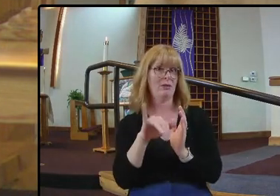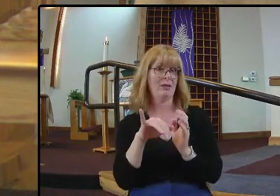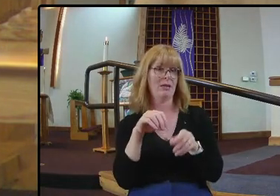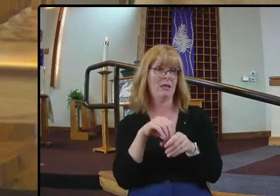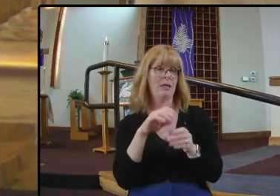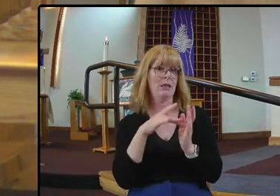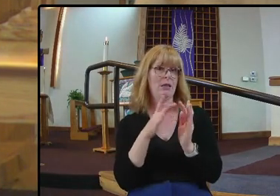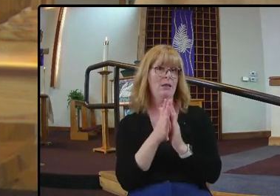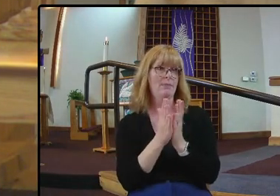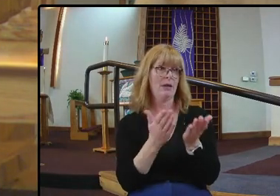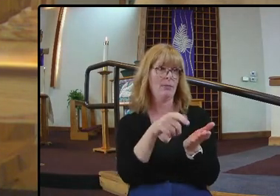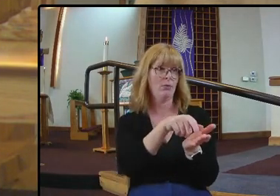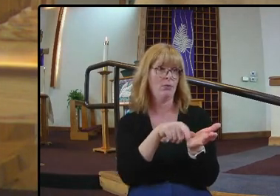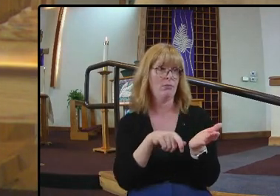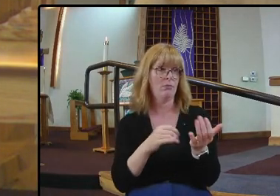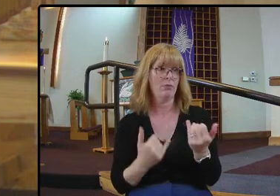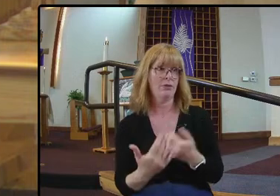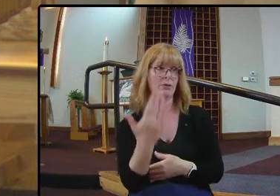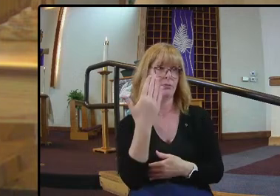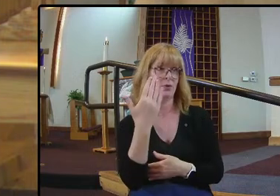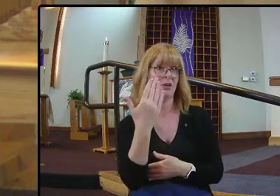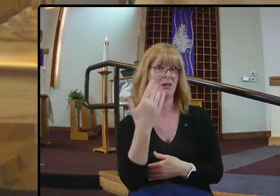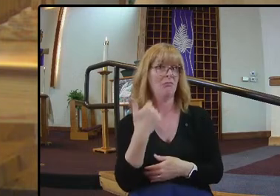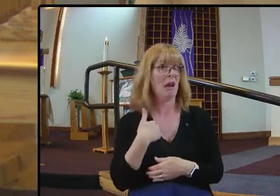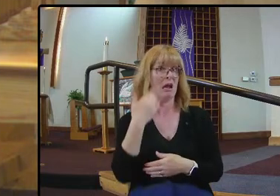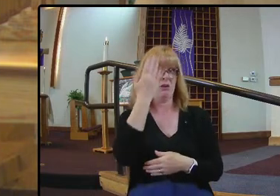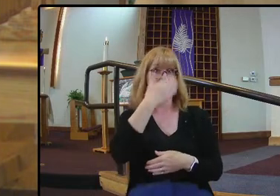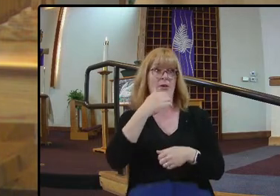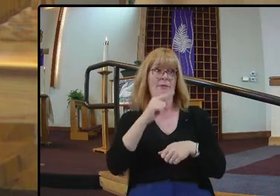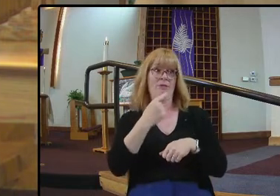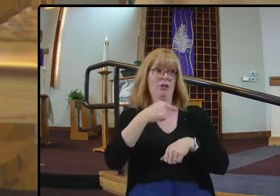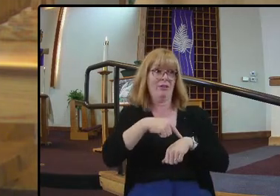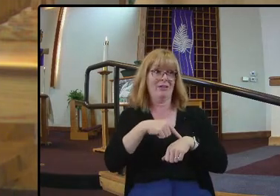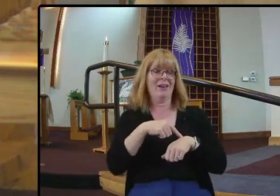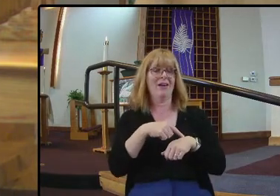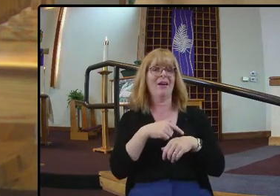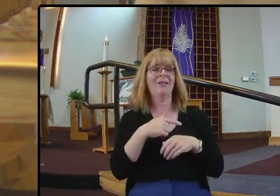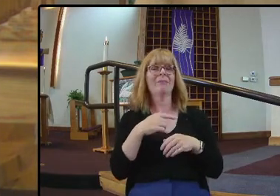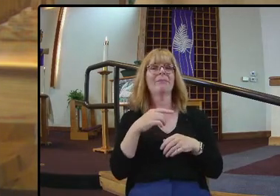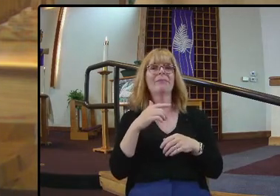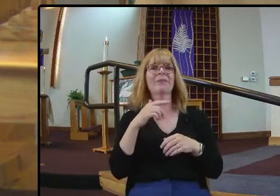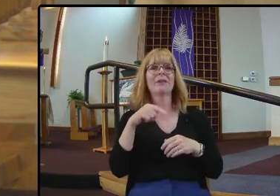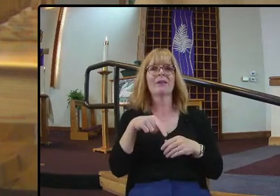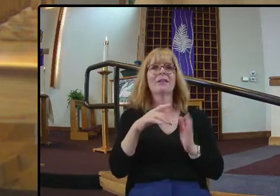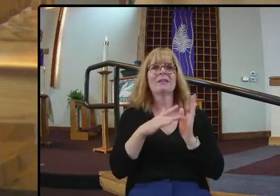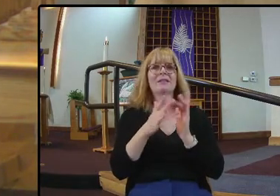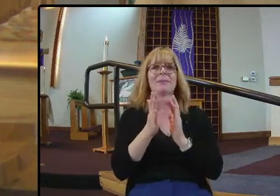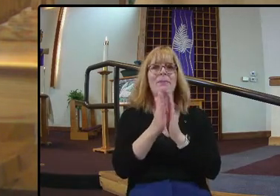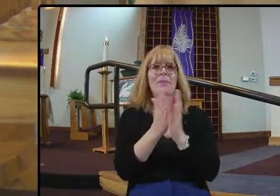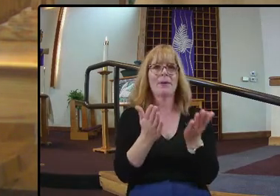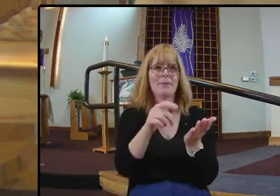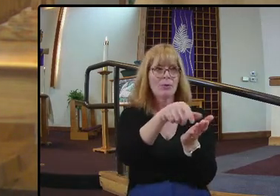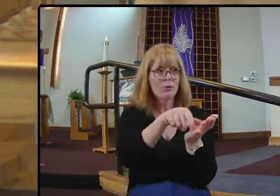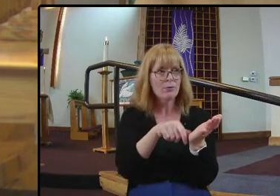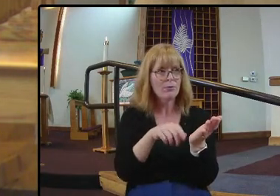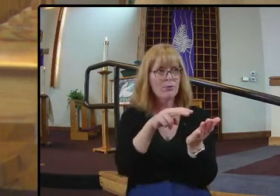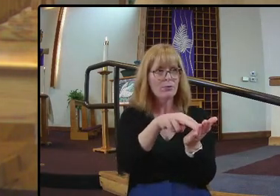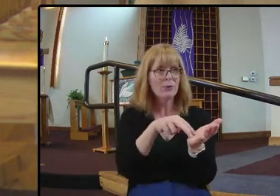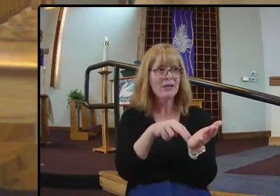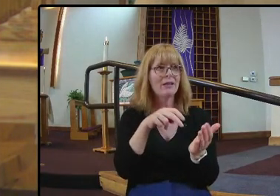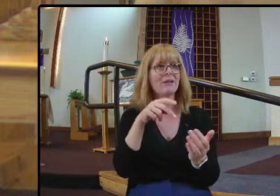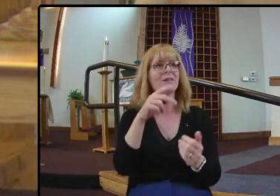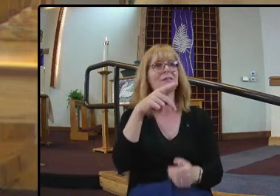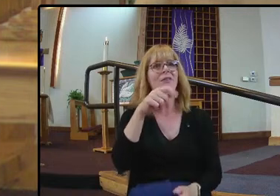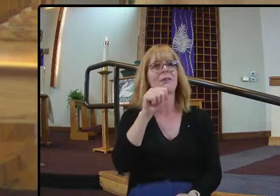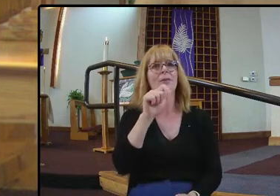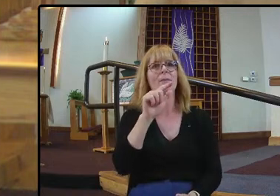morning? Because I sure didn't. Today, the scripture reading that we had is the Palm Sunday one. Grab your